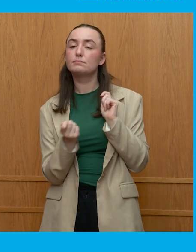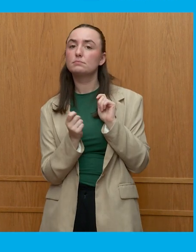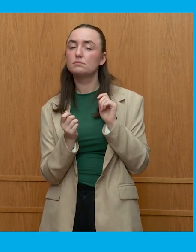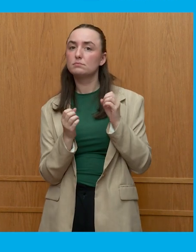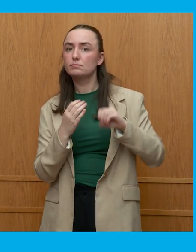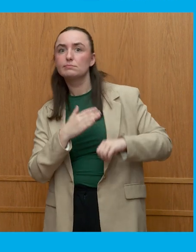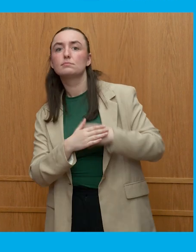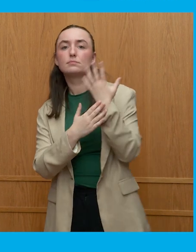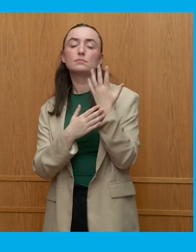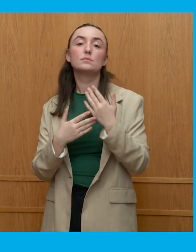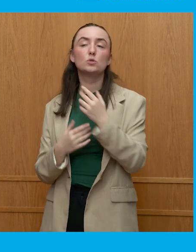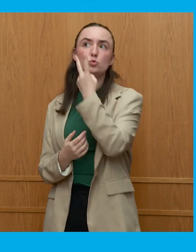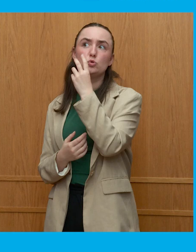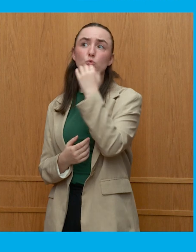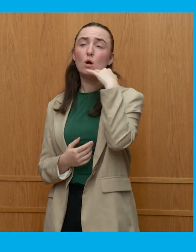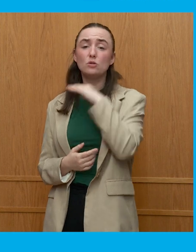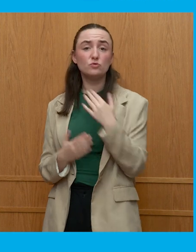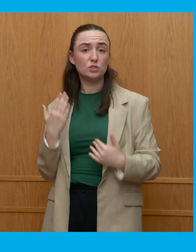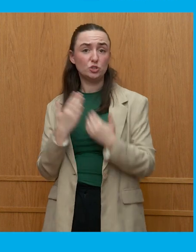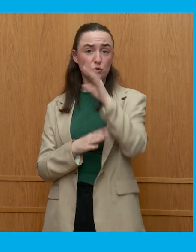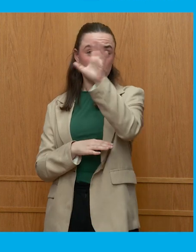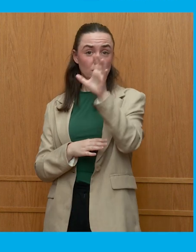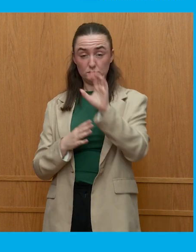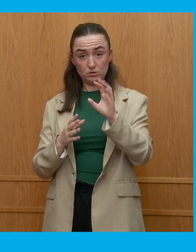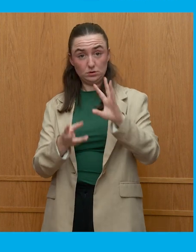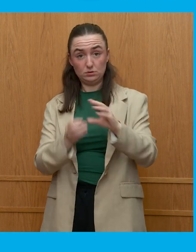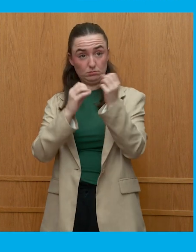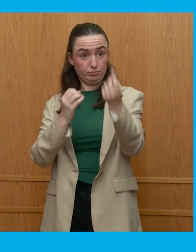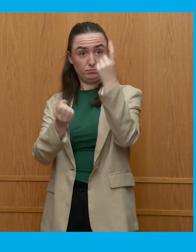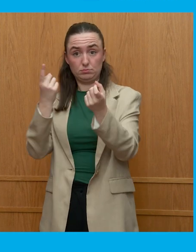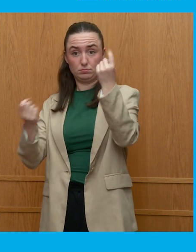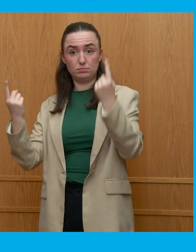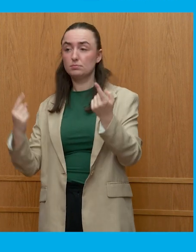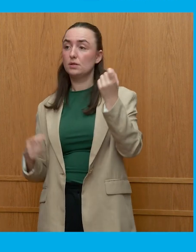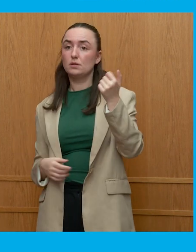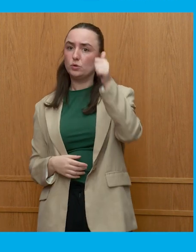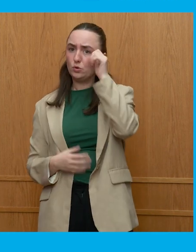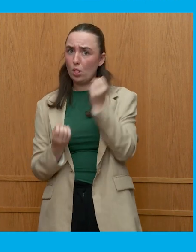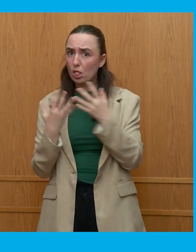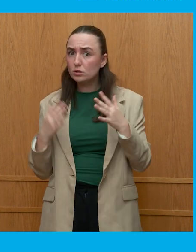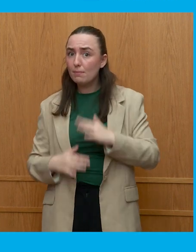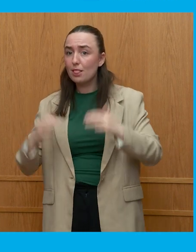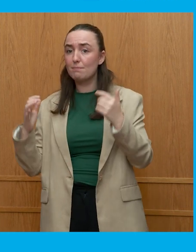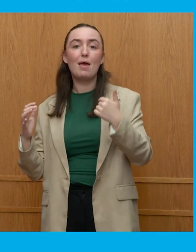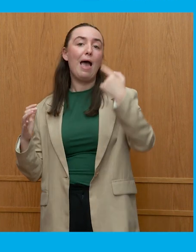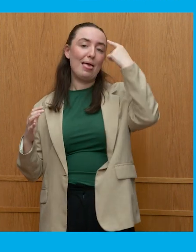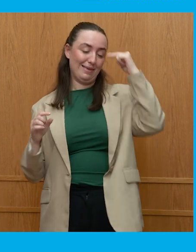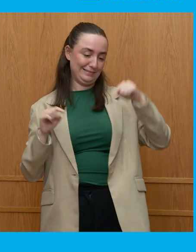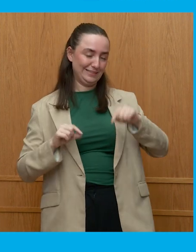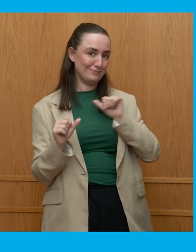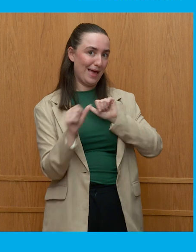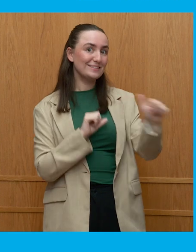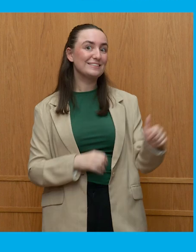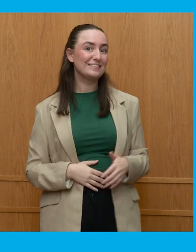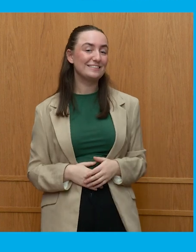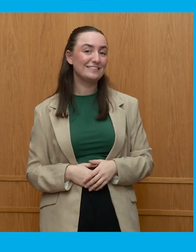loads of new parliaments. I don't think there's a better one than this one. I'm totally biased, of course. But I think